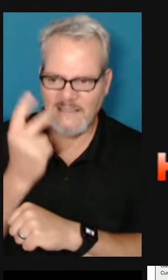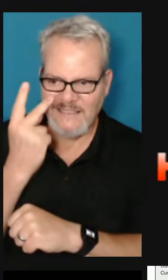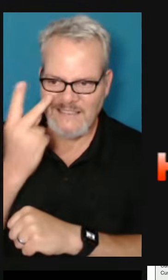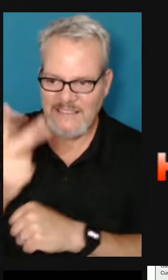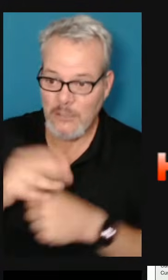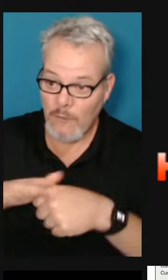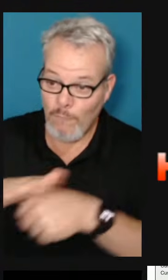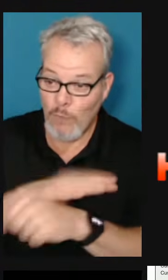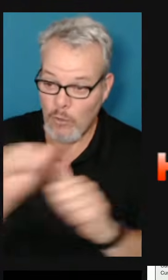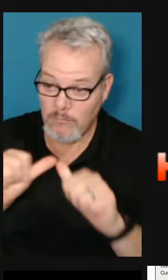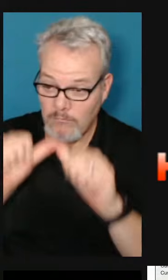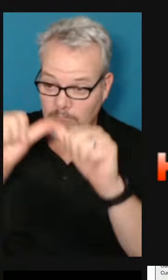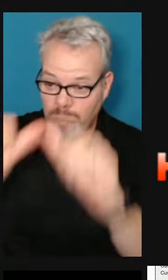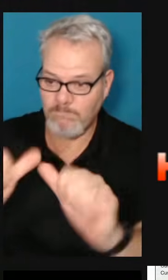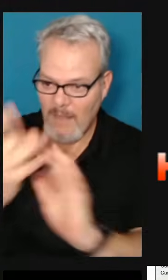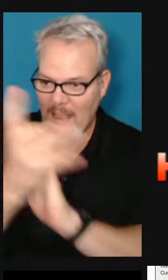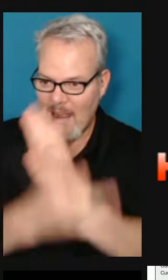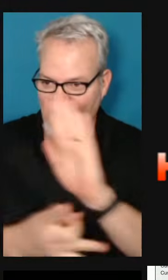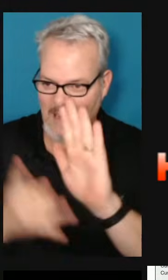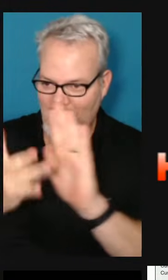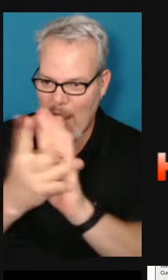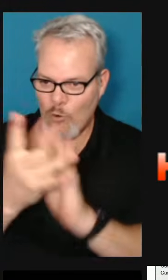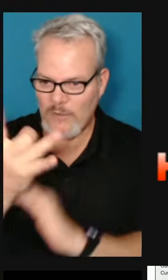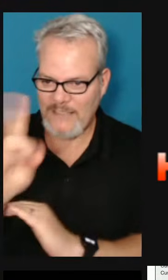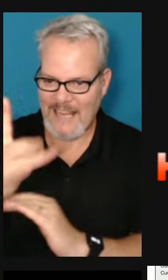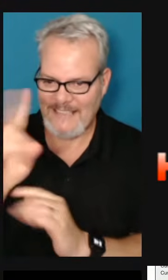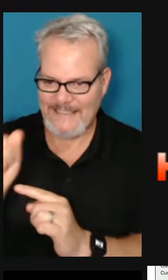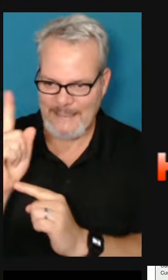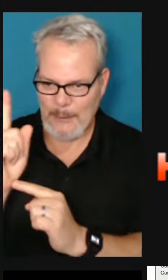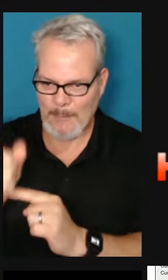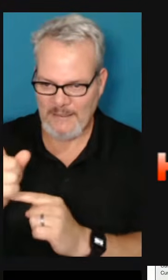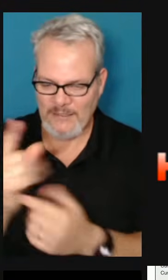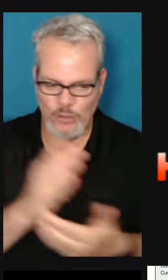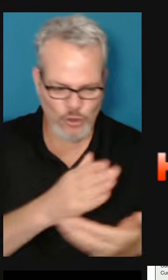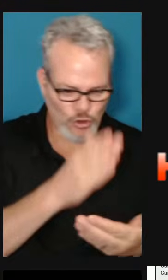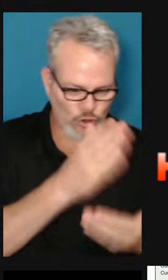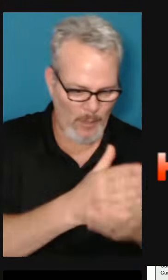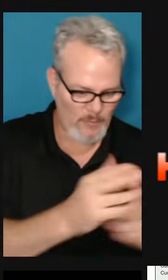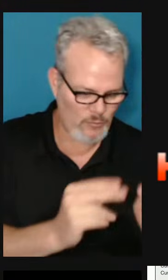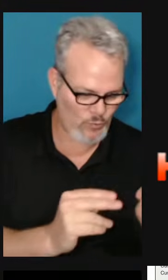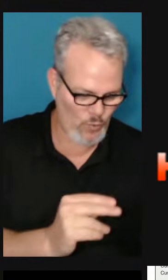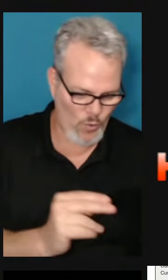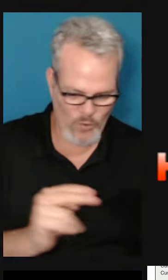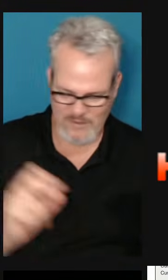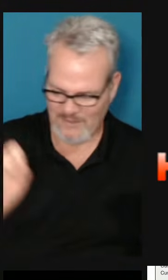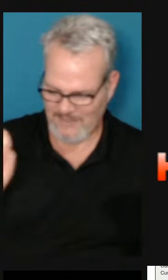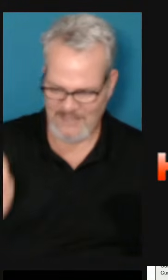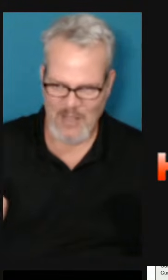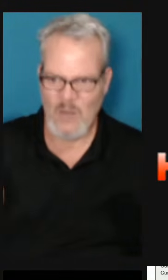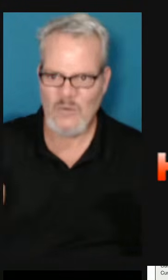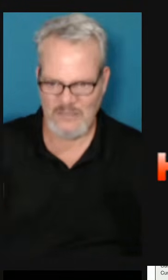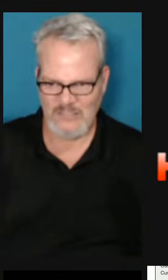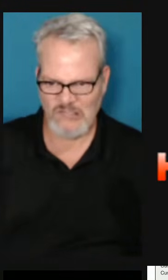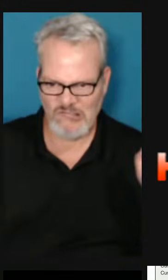hours, 18 minutes with all the actual times. North vent stopping just before the south vent.